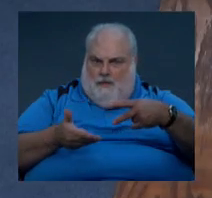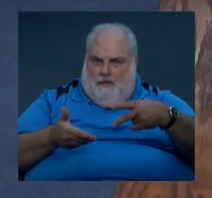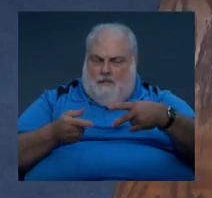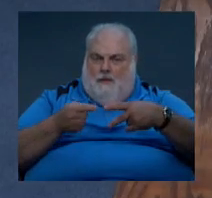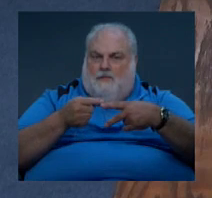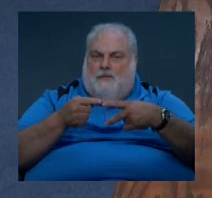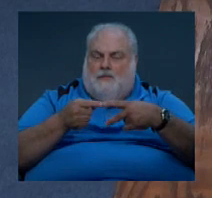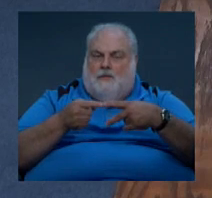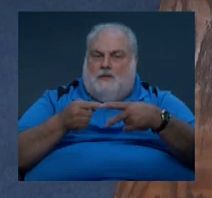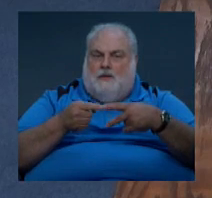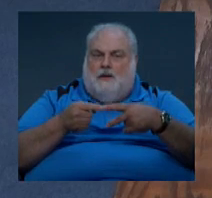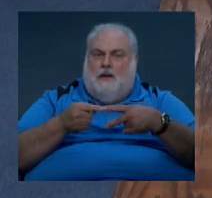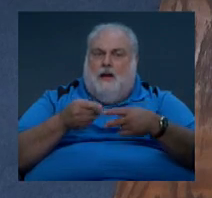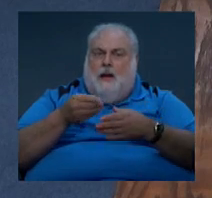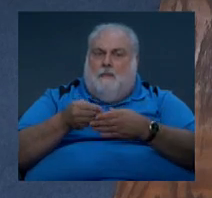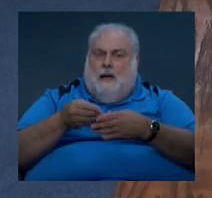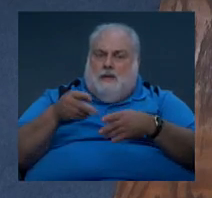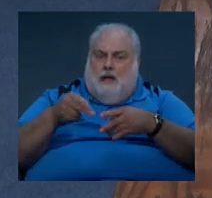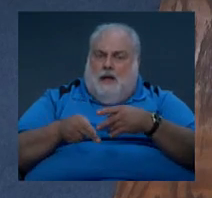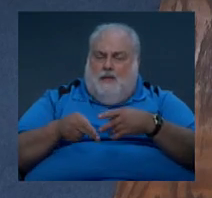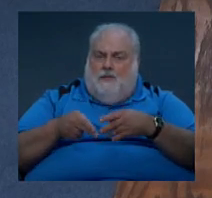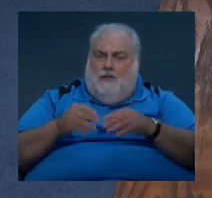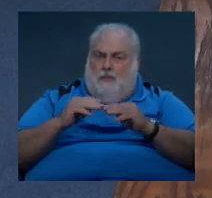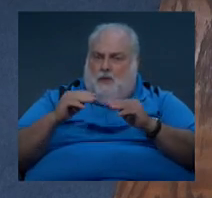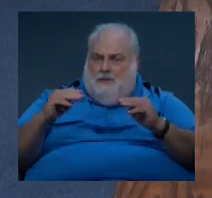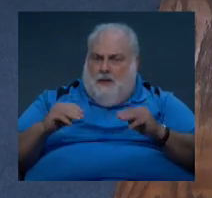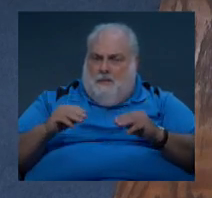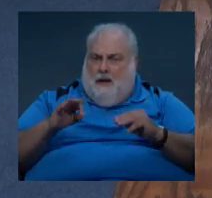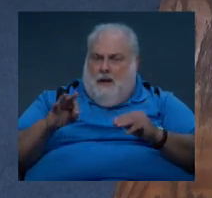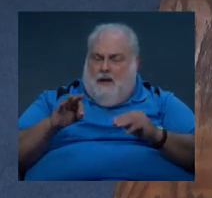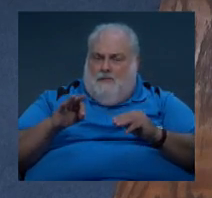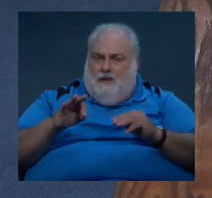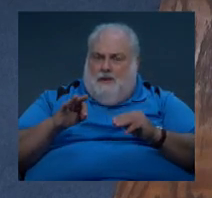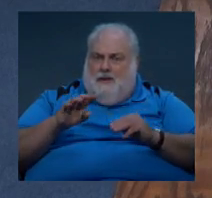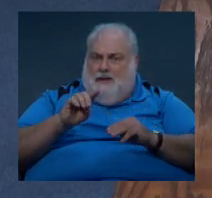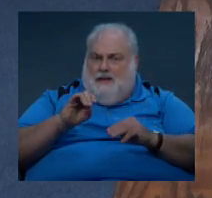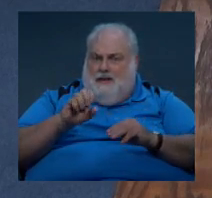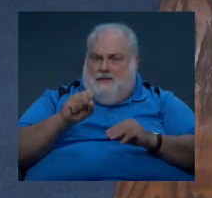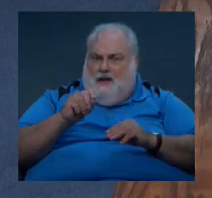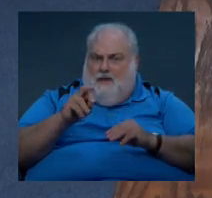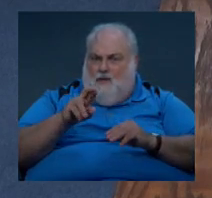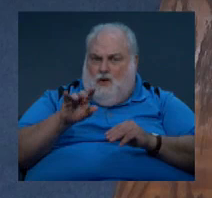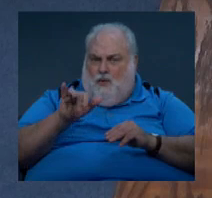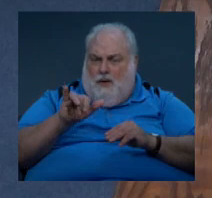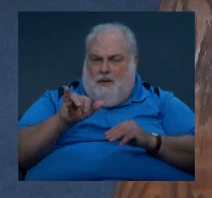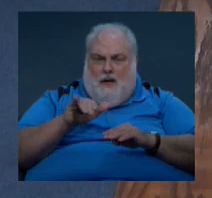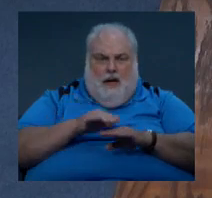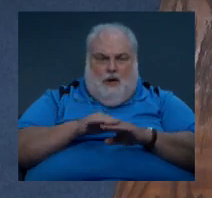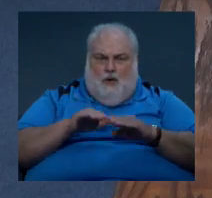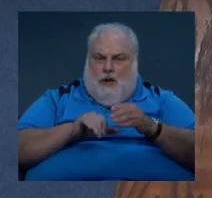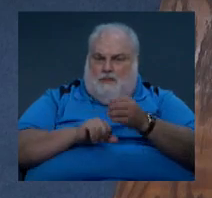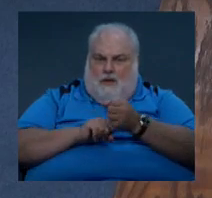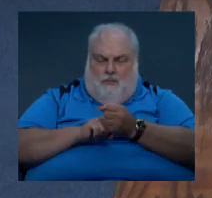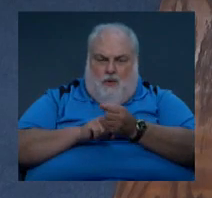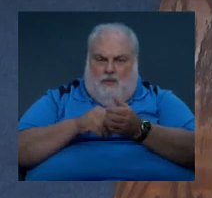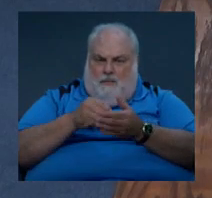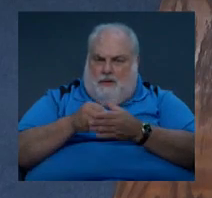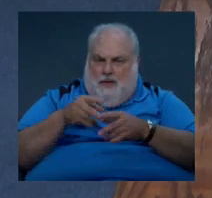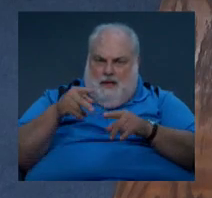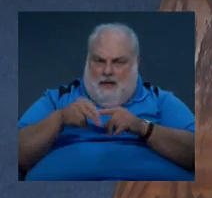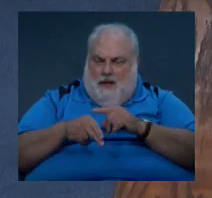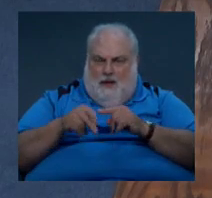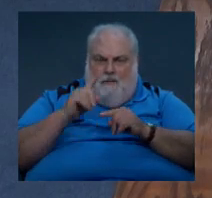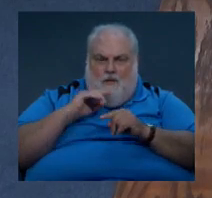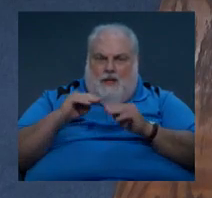one being the budget cuts for the Museum of Discovery. First of all, I am not in support of the budget cuts for the